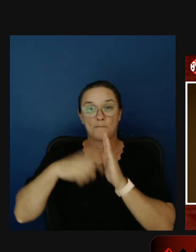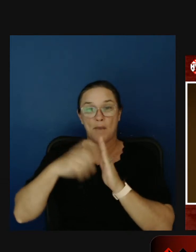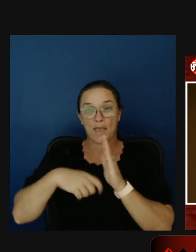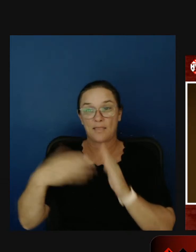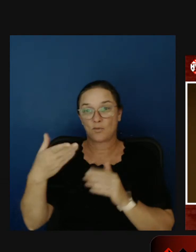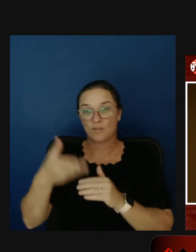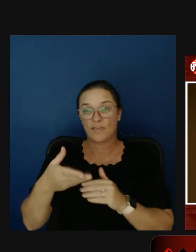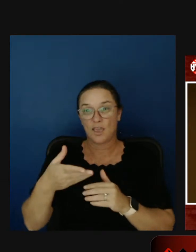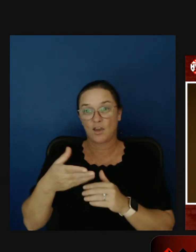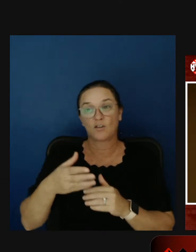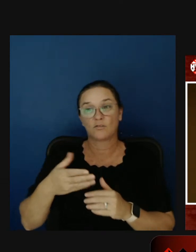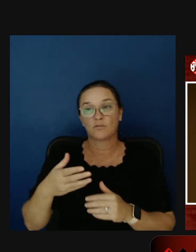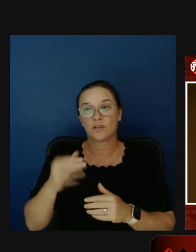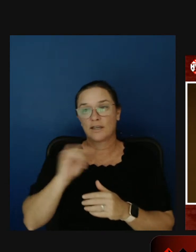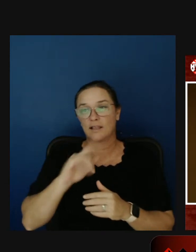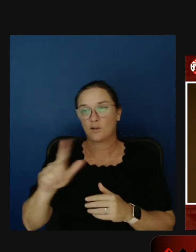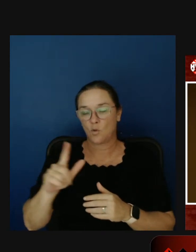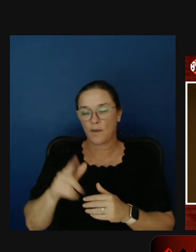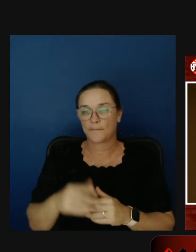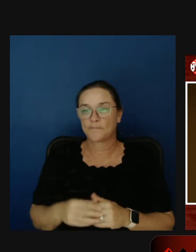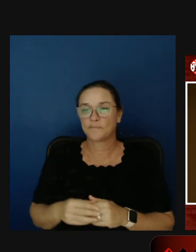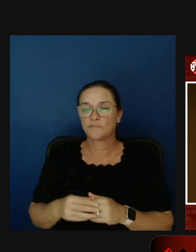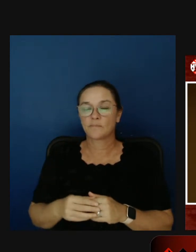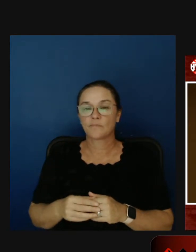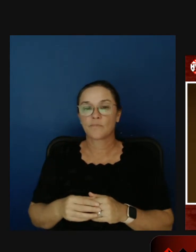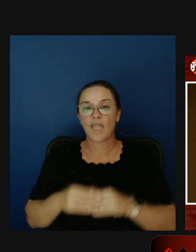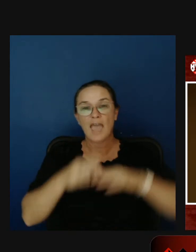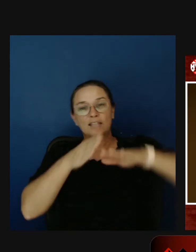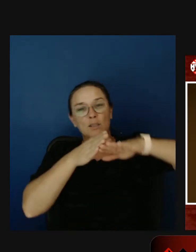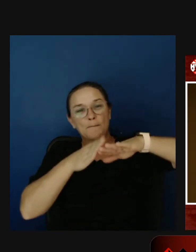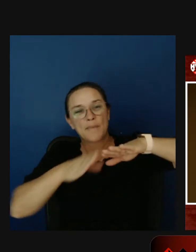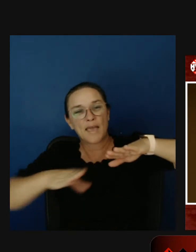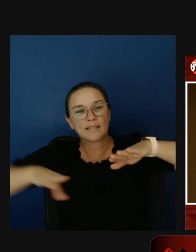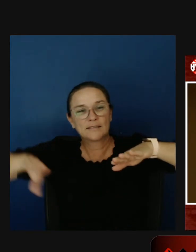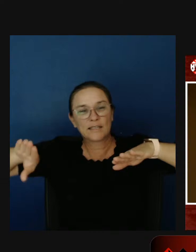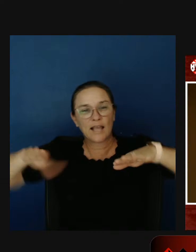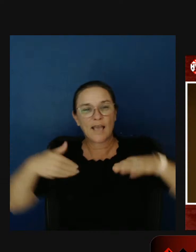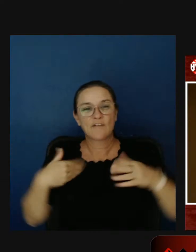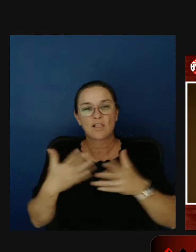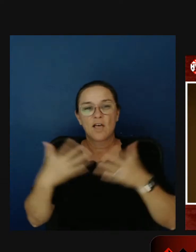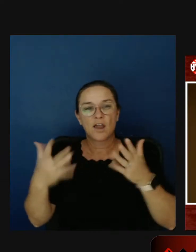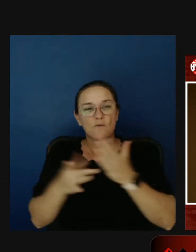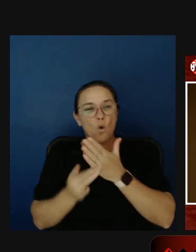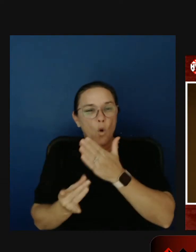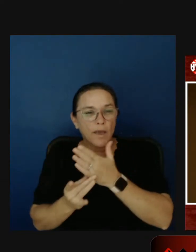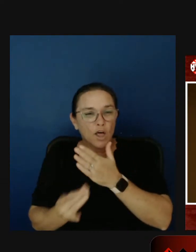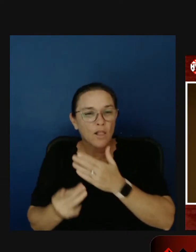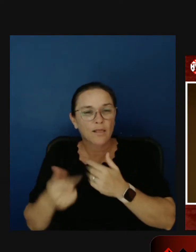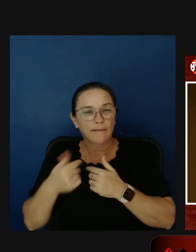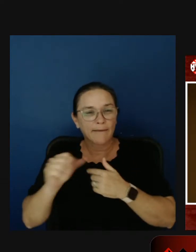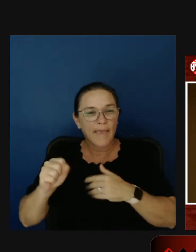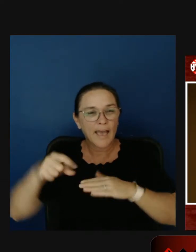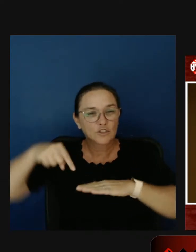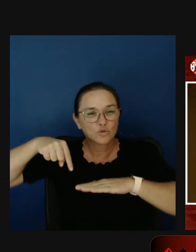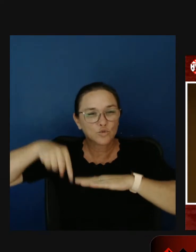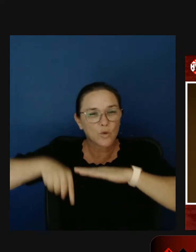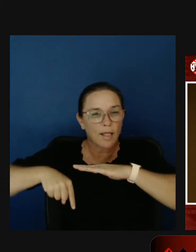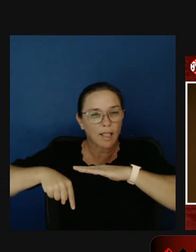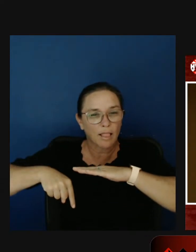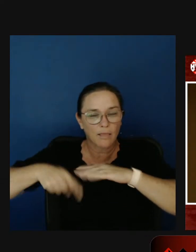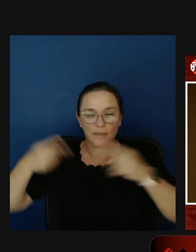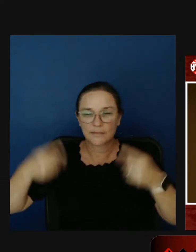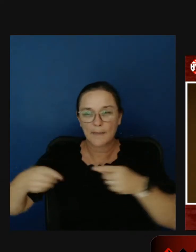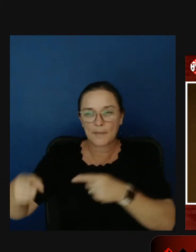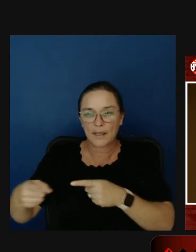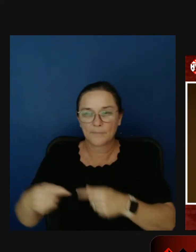Illinois. Illinois is also a basin, so there's now a lot of oil and gas drilling that goes on. And that's actually how this map was made,